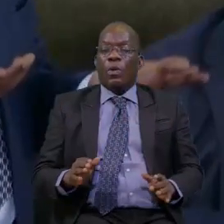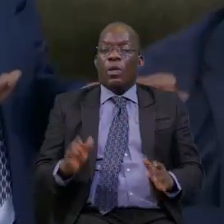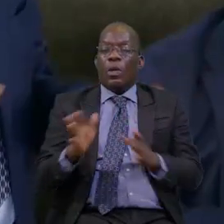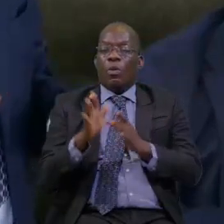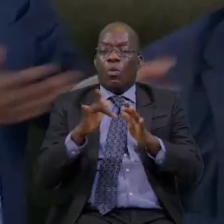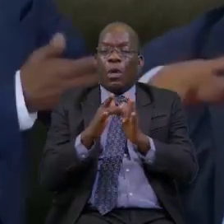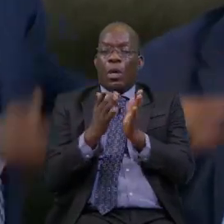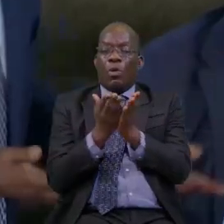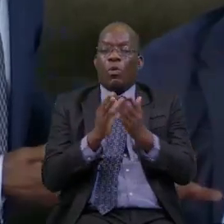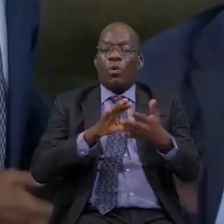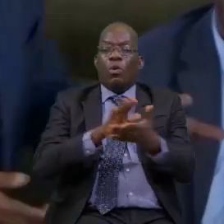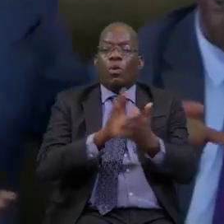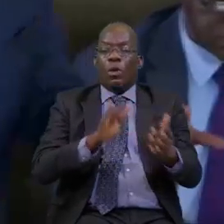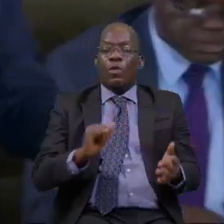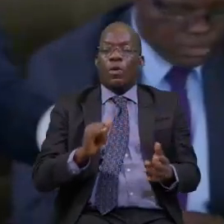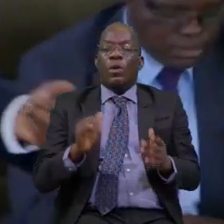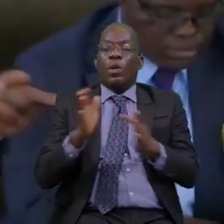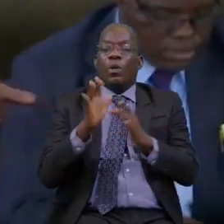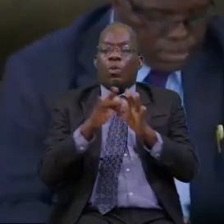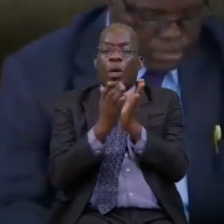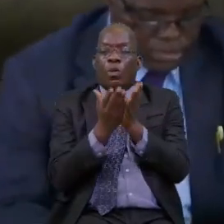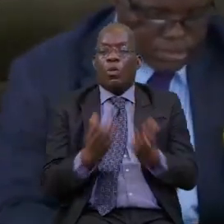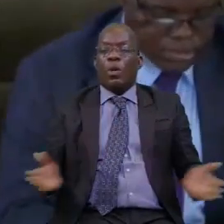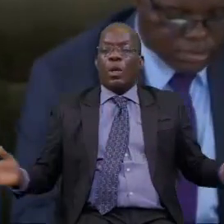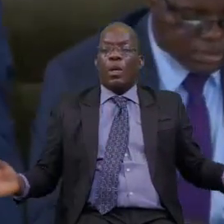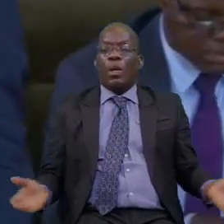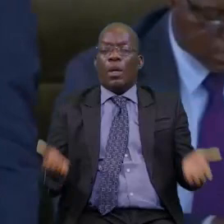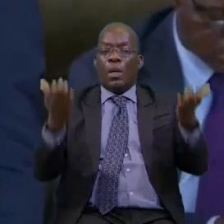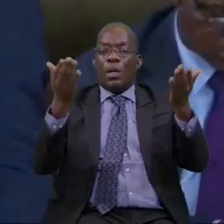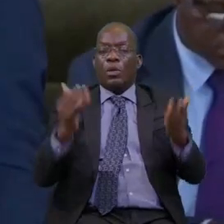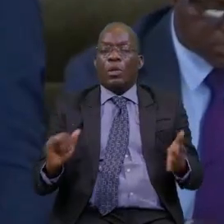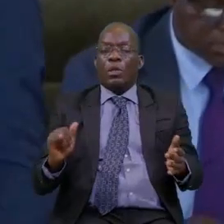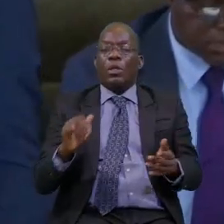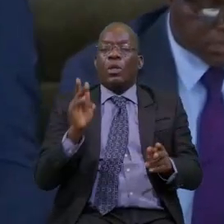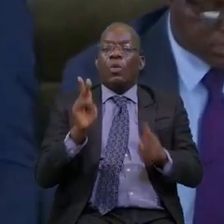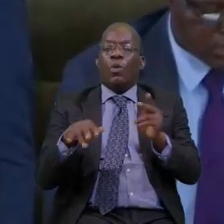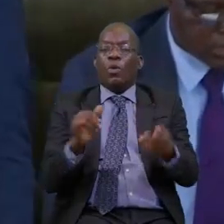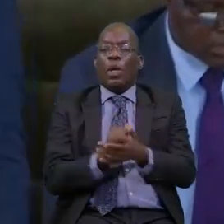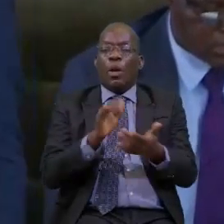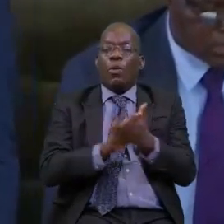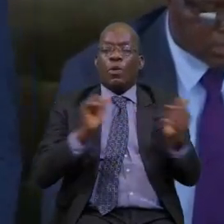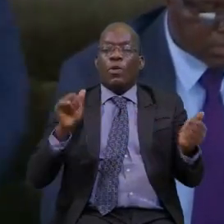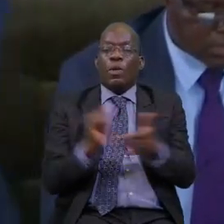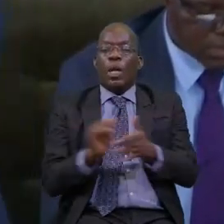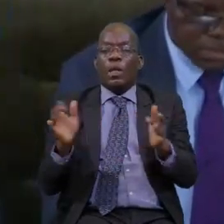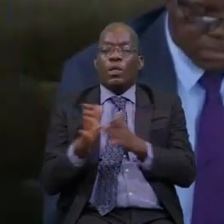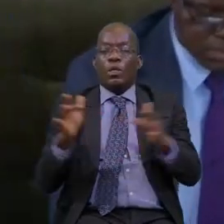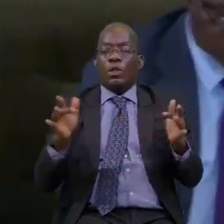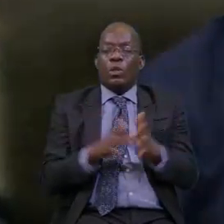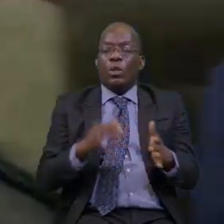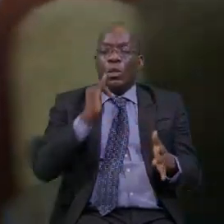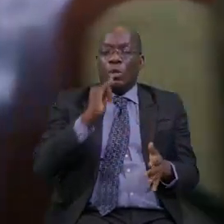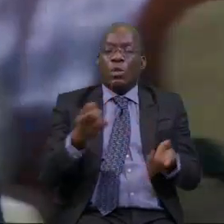Bible exalting people that believes that Jesus is coming again.